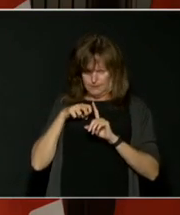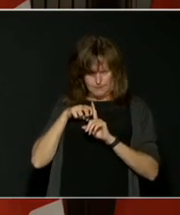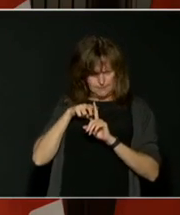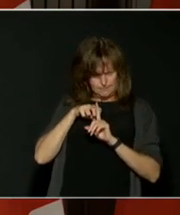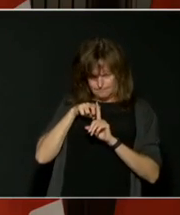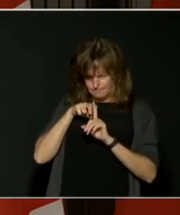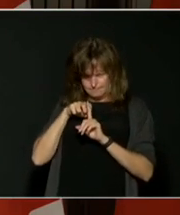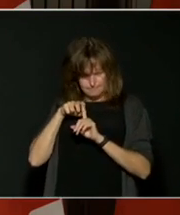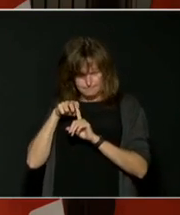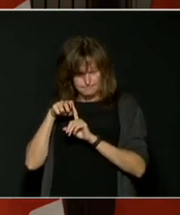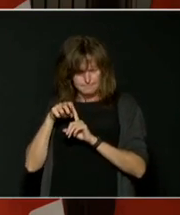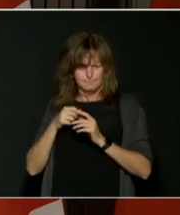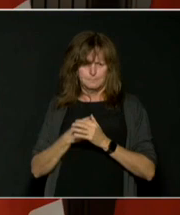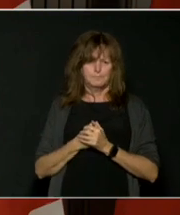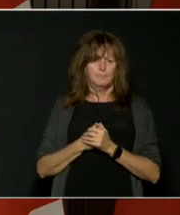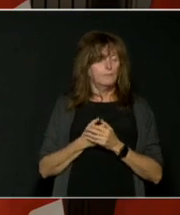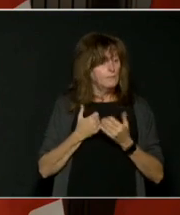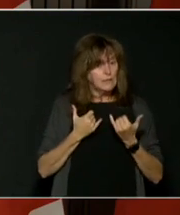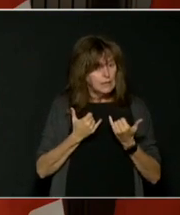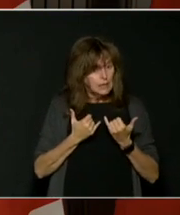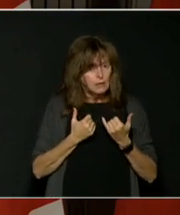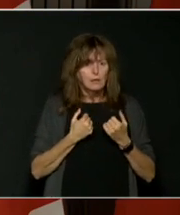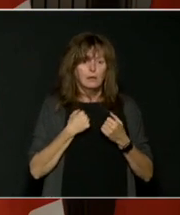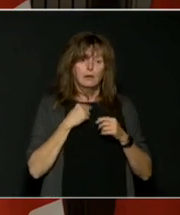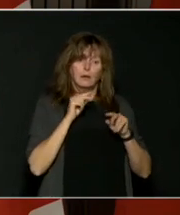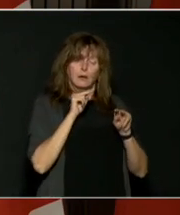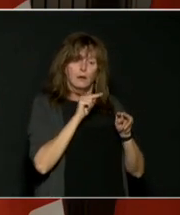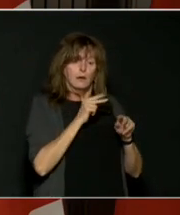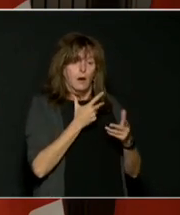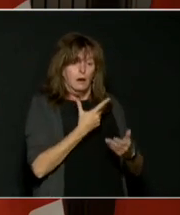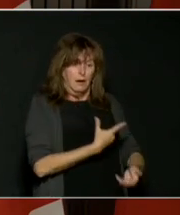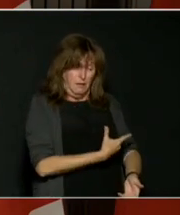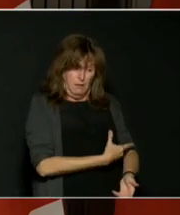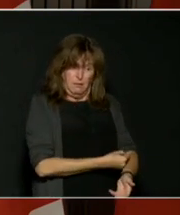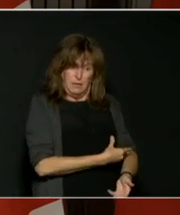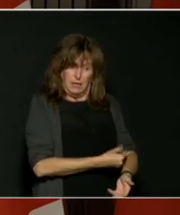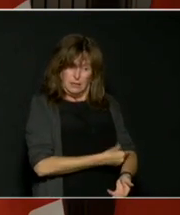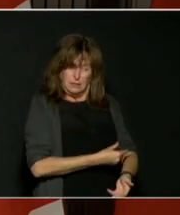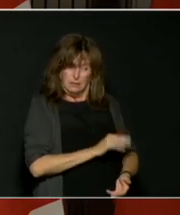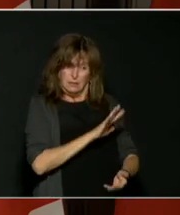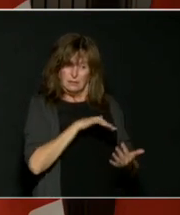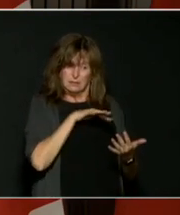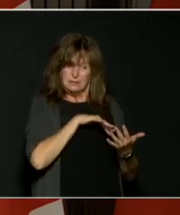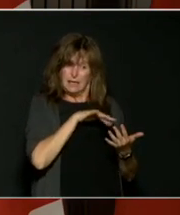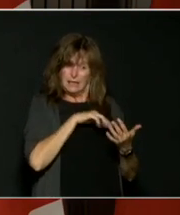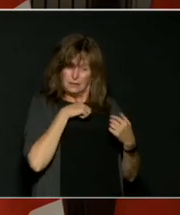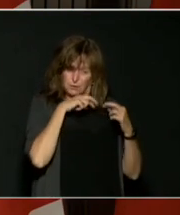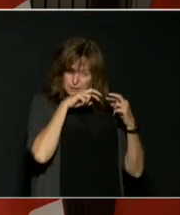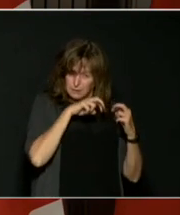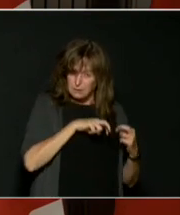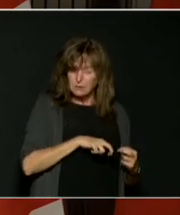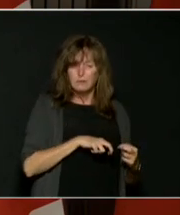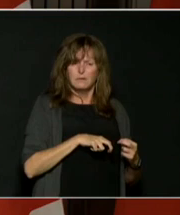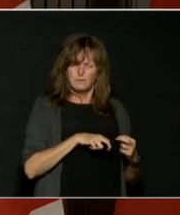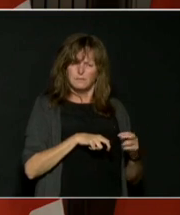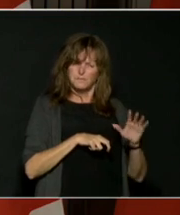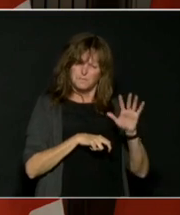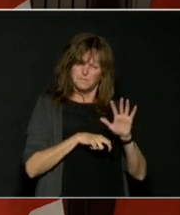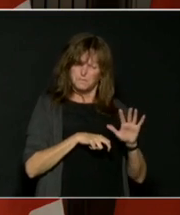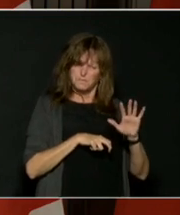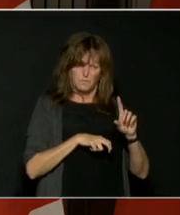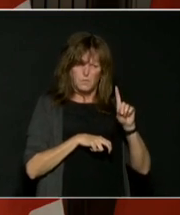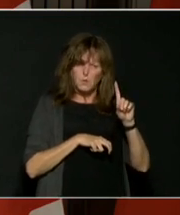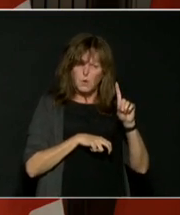by the serology studies that have been done, which showed about a 1%, a little bit less, but about a 1% presence of